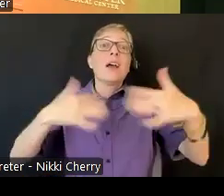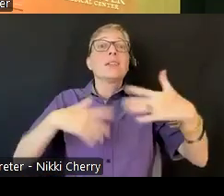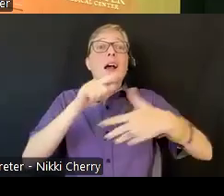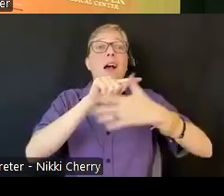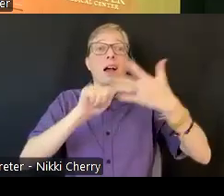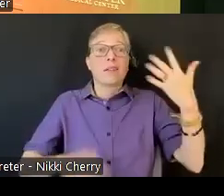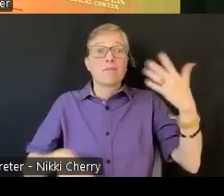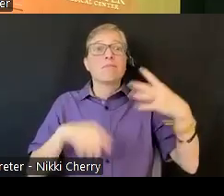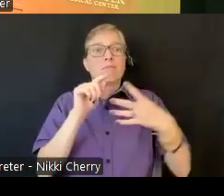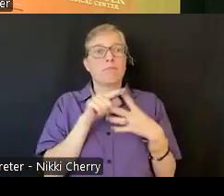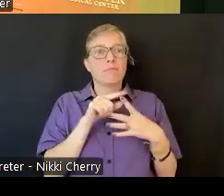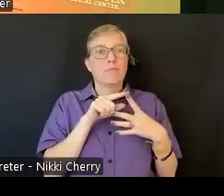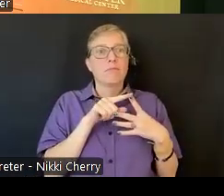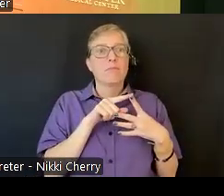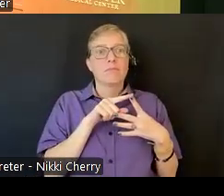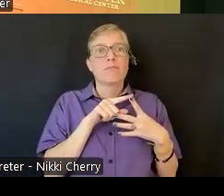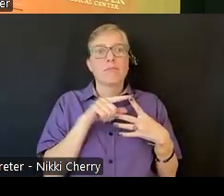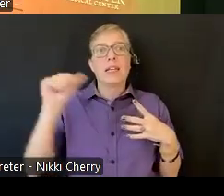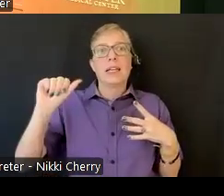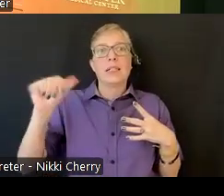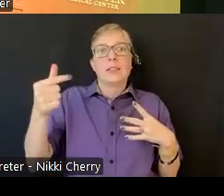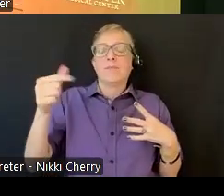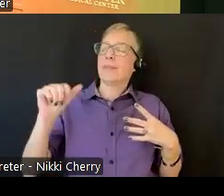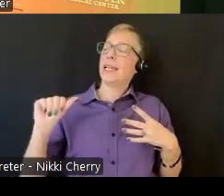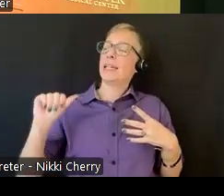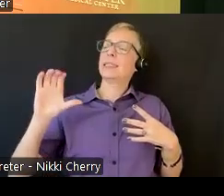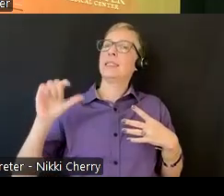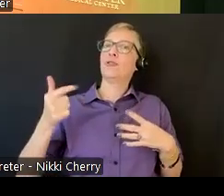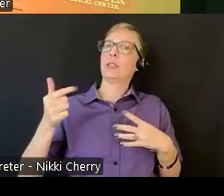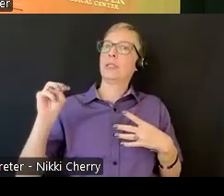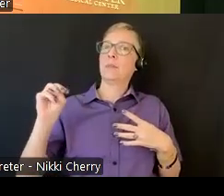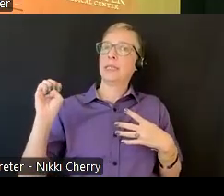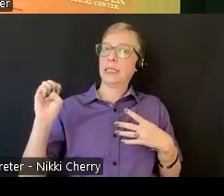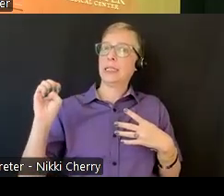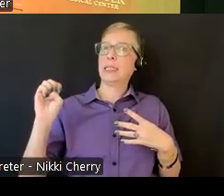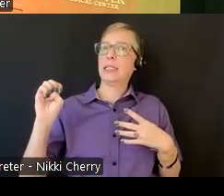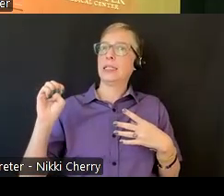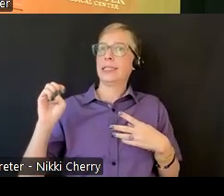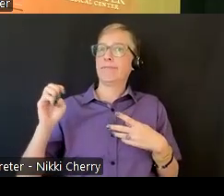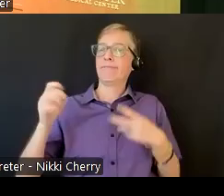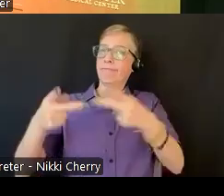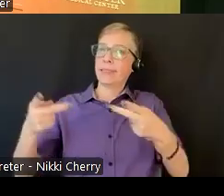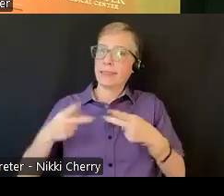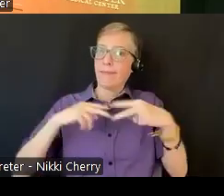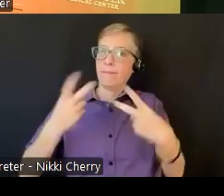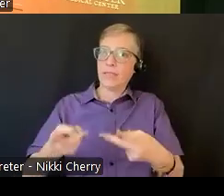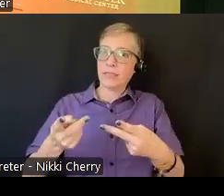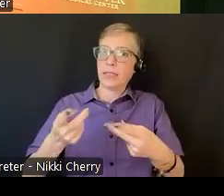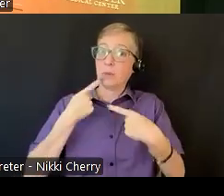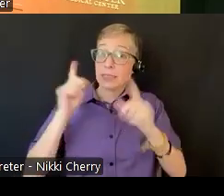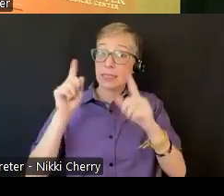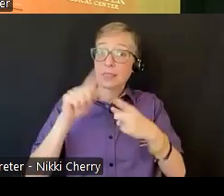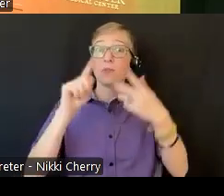successful. And as well as other site visits for the doctoral internship programs for